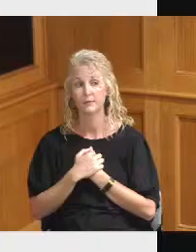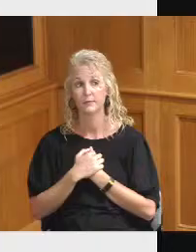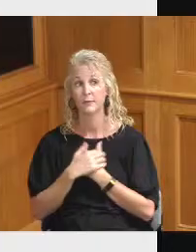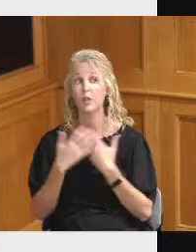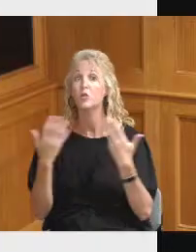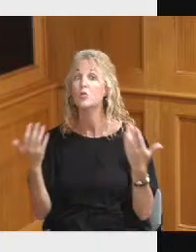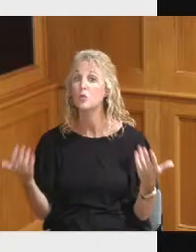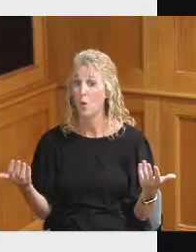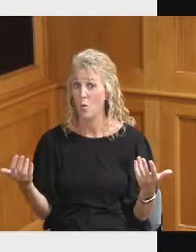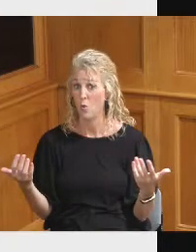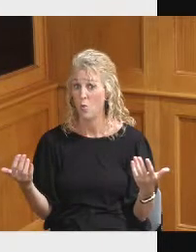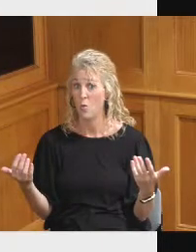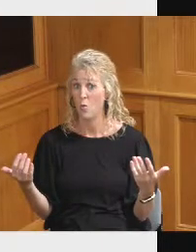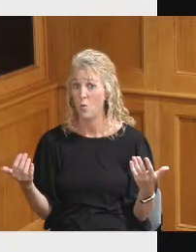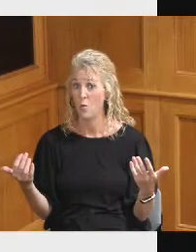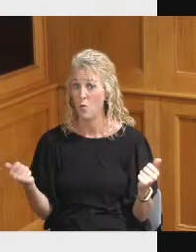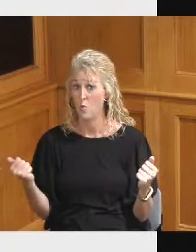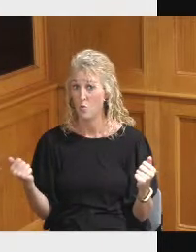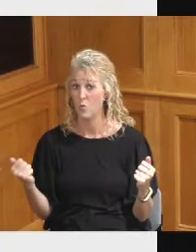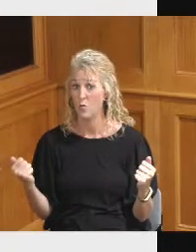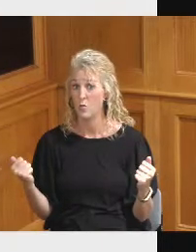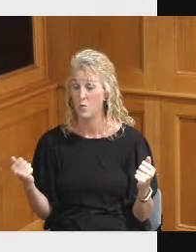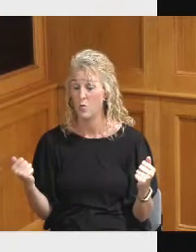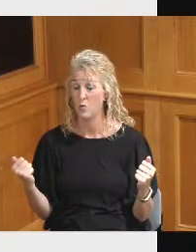So that is,